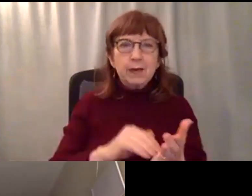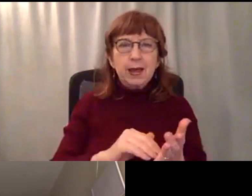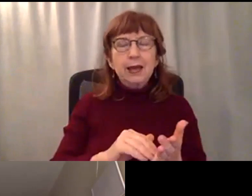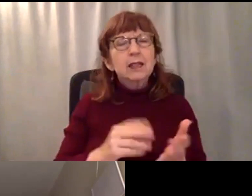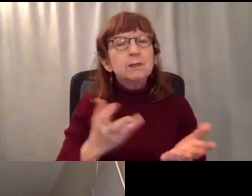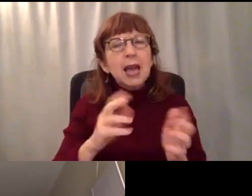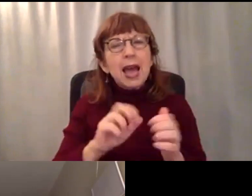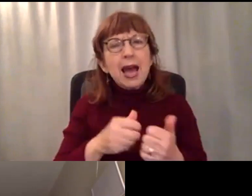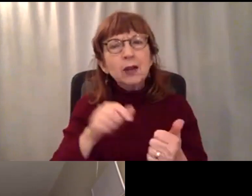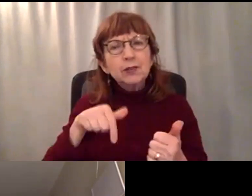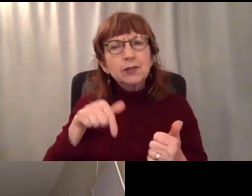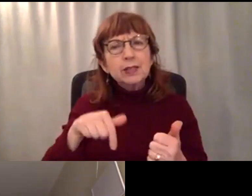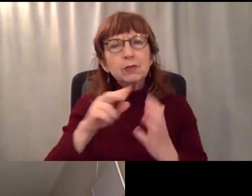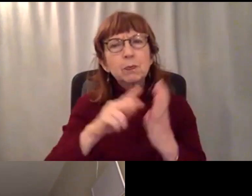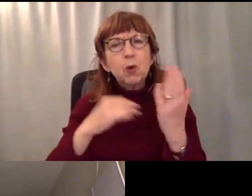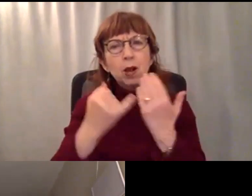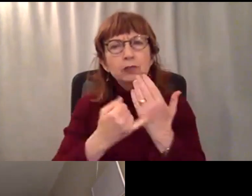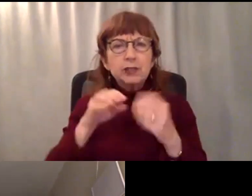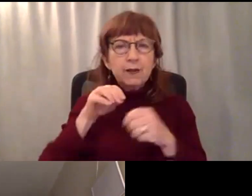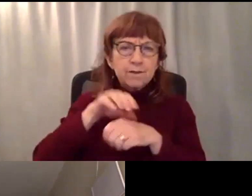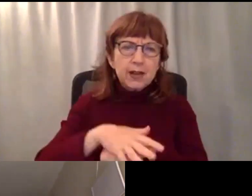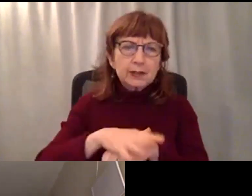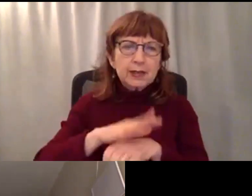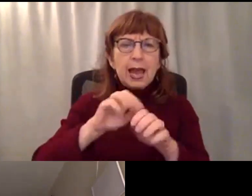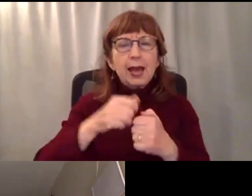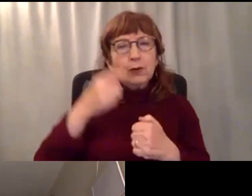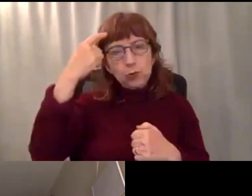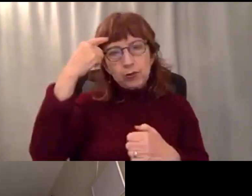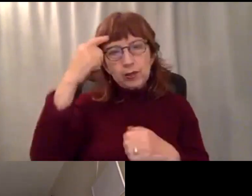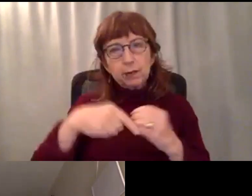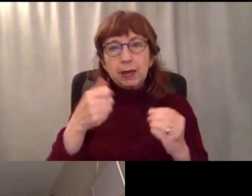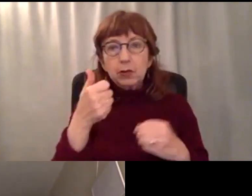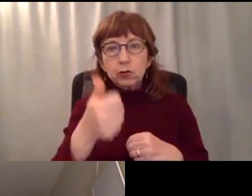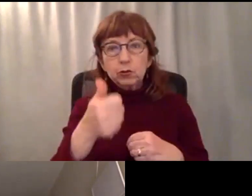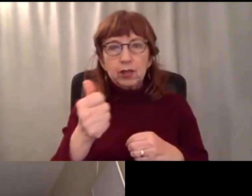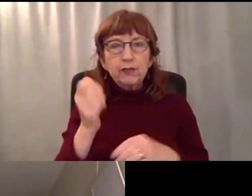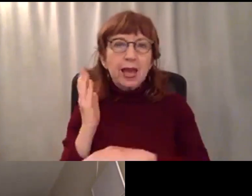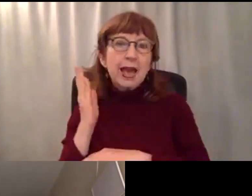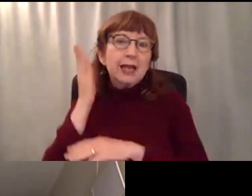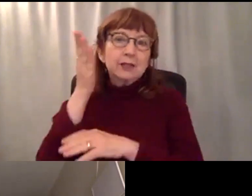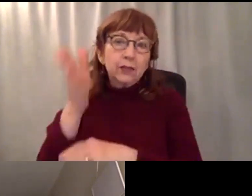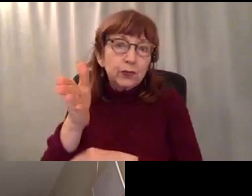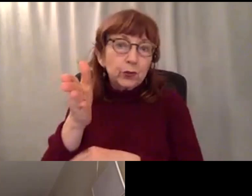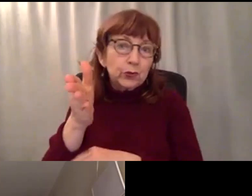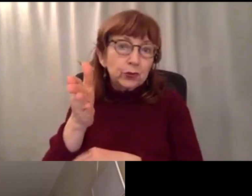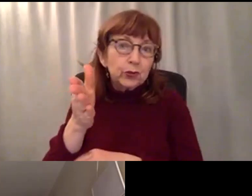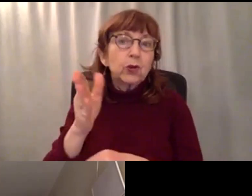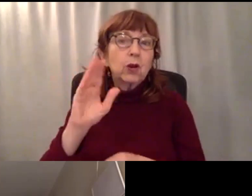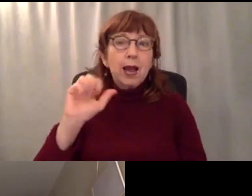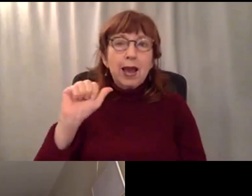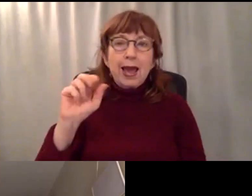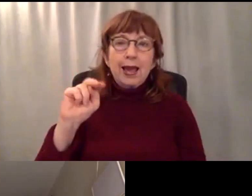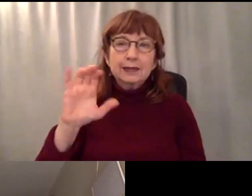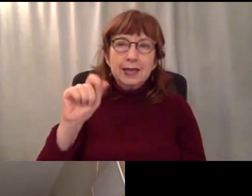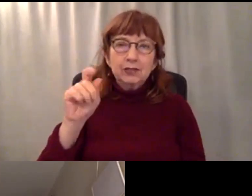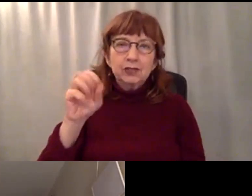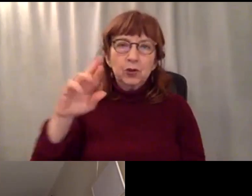the Queer Ancestors Project has affected how you think of yourself as a future ancestor. Welcome back.